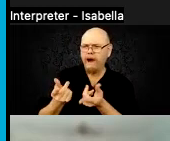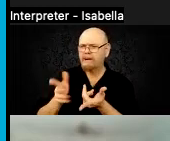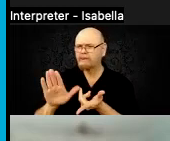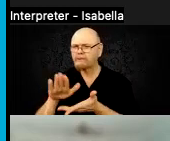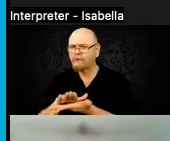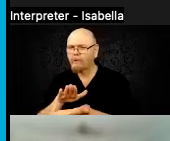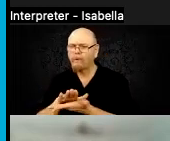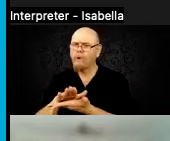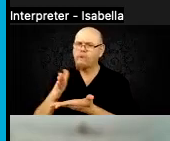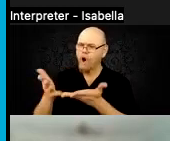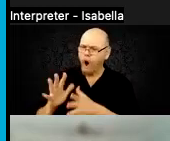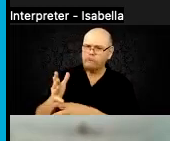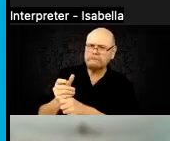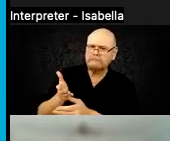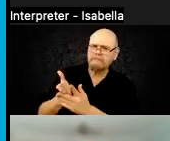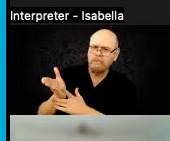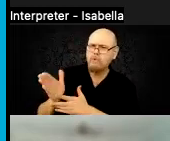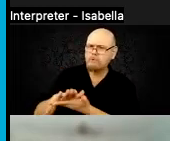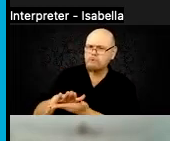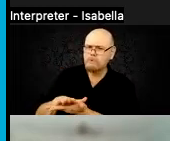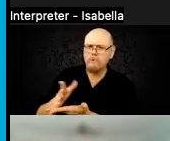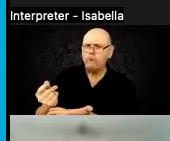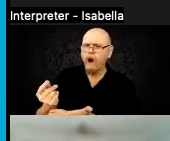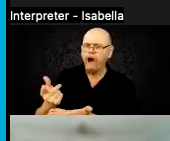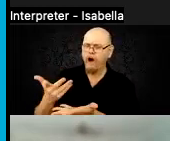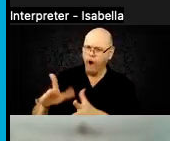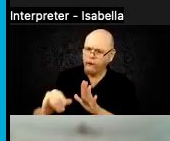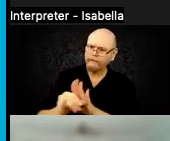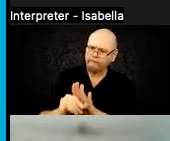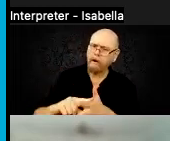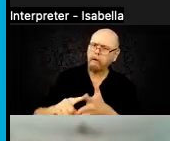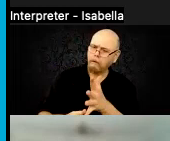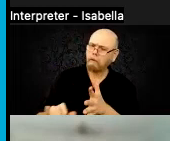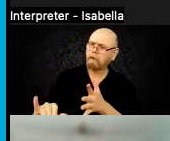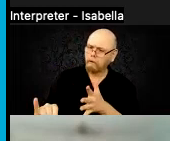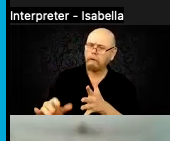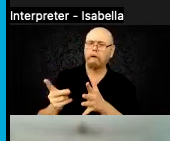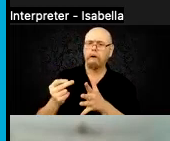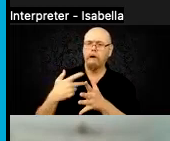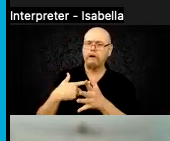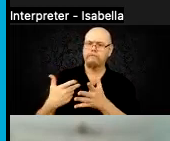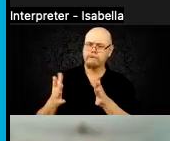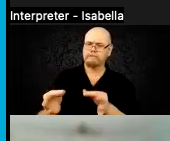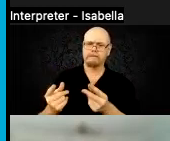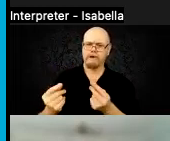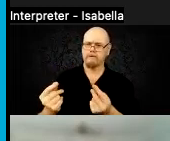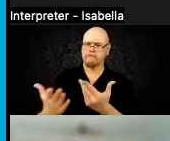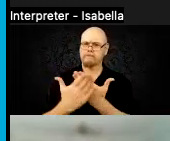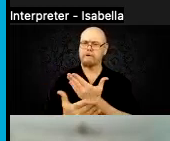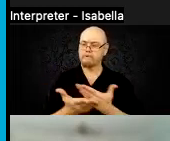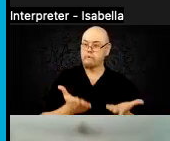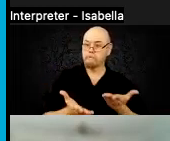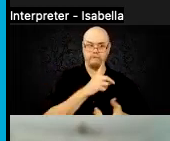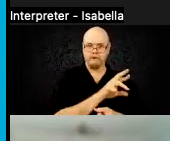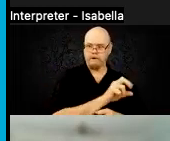services you might be getting through school, what needs school has identified, and figure out from there, right, what DRS can provide and